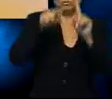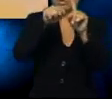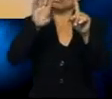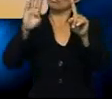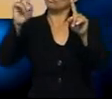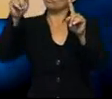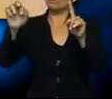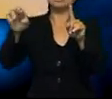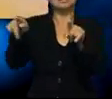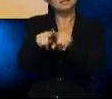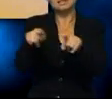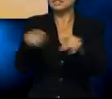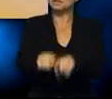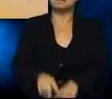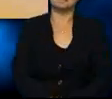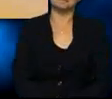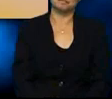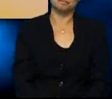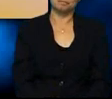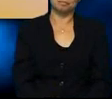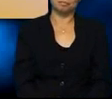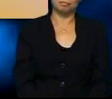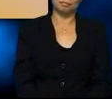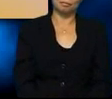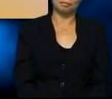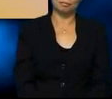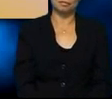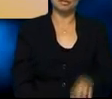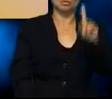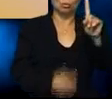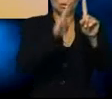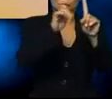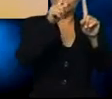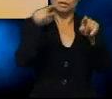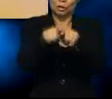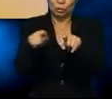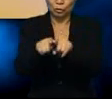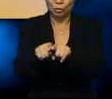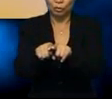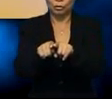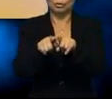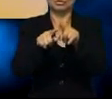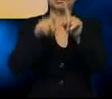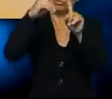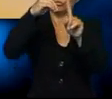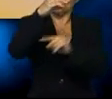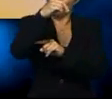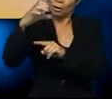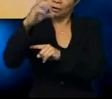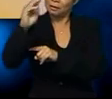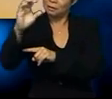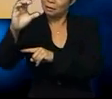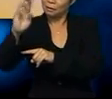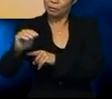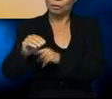the table must be 1.4 meters long as well. Since 1 meter equals to